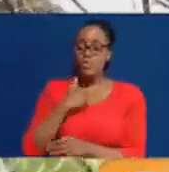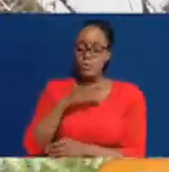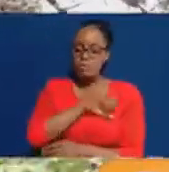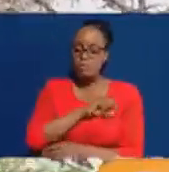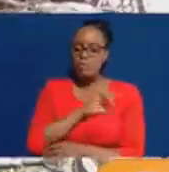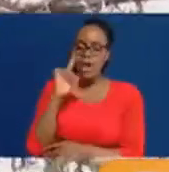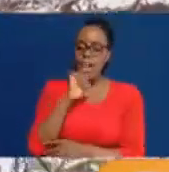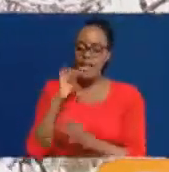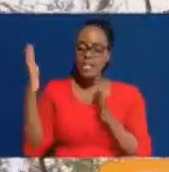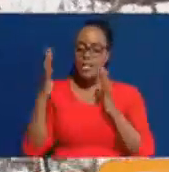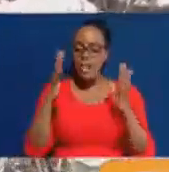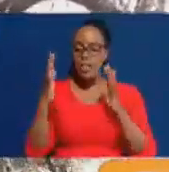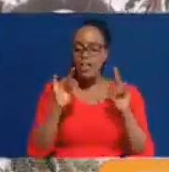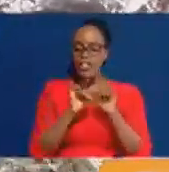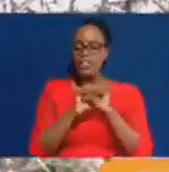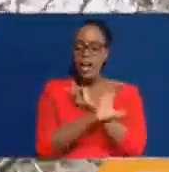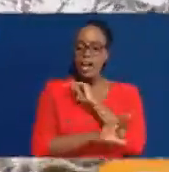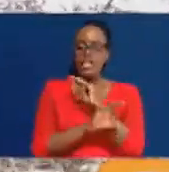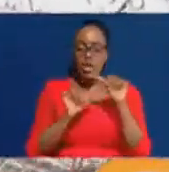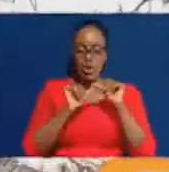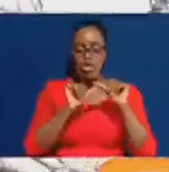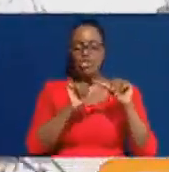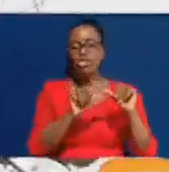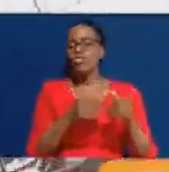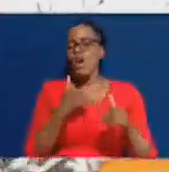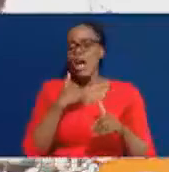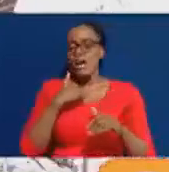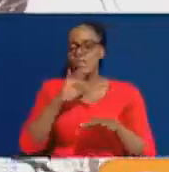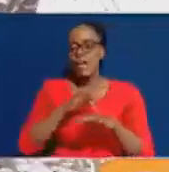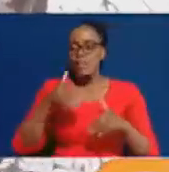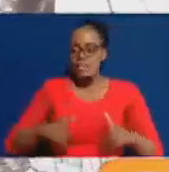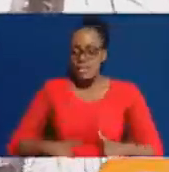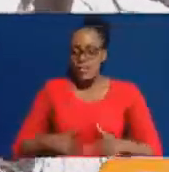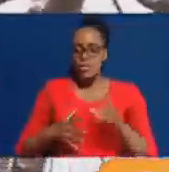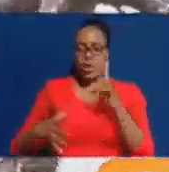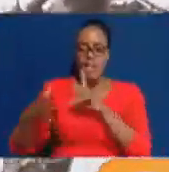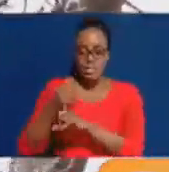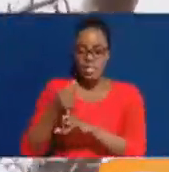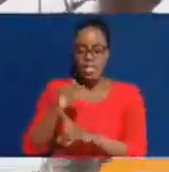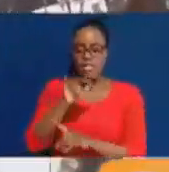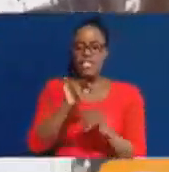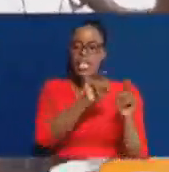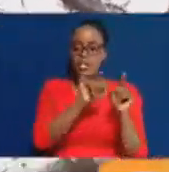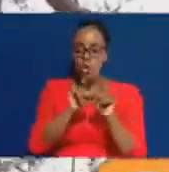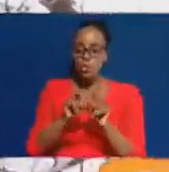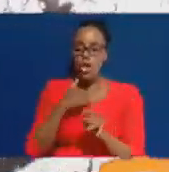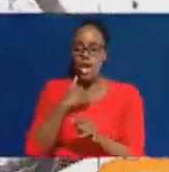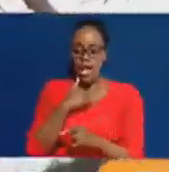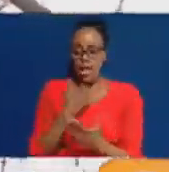conditions as the country grapples with drought and efforts towards attaining food security despite the change of